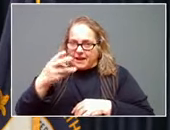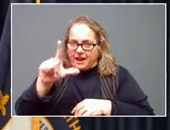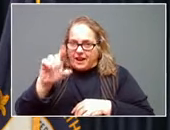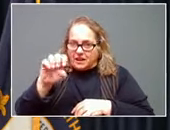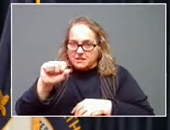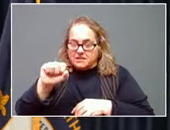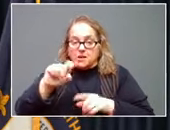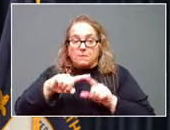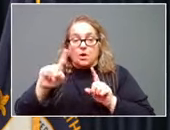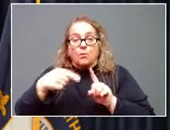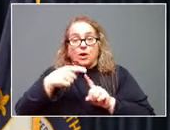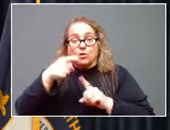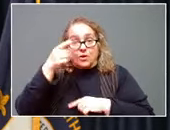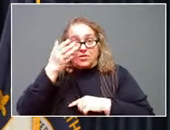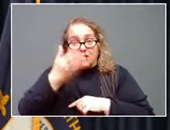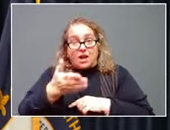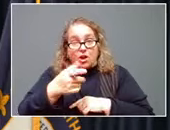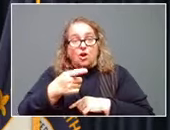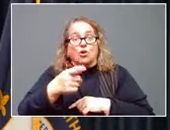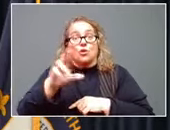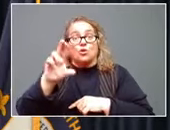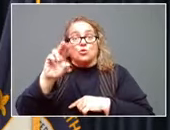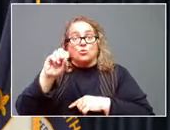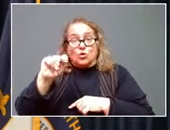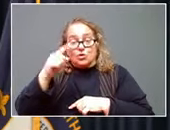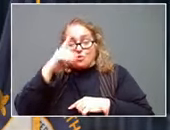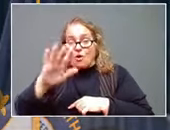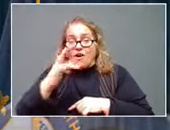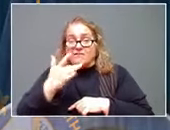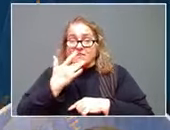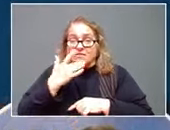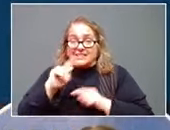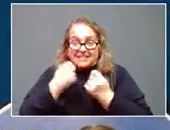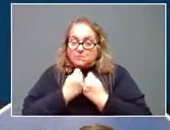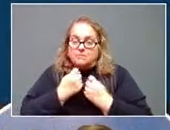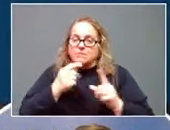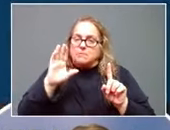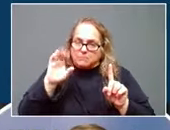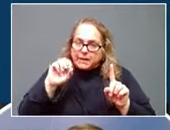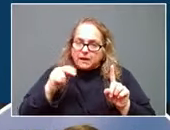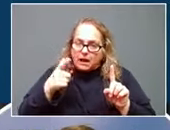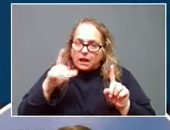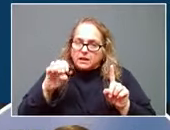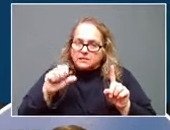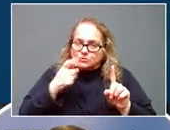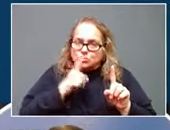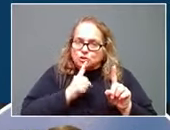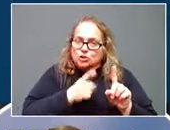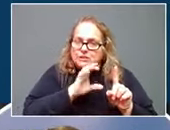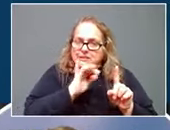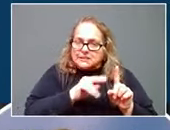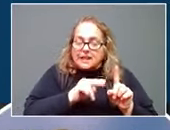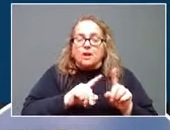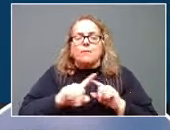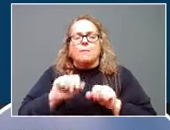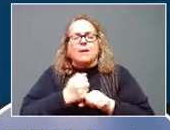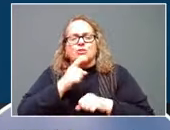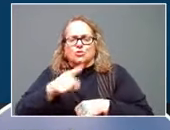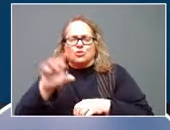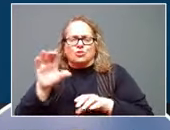for your favorite team, which ought to be the Bengals, we want to make sure you do it safely because we are still in